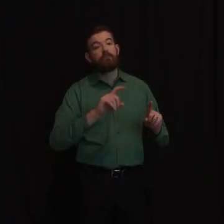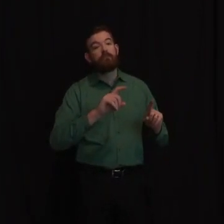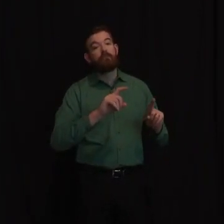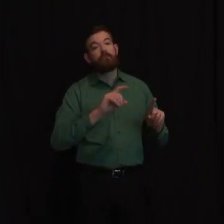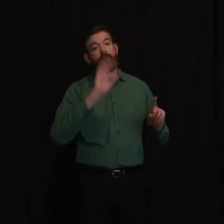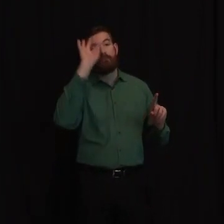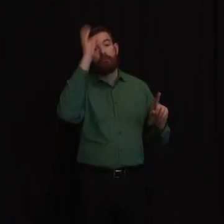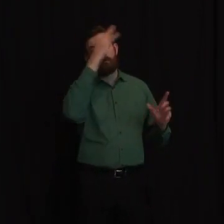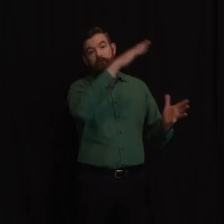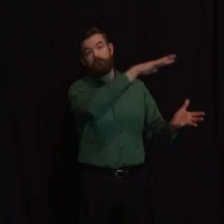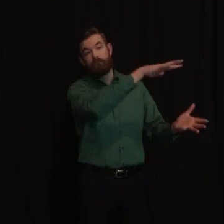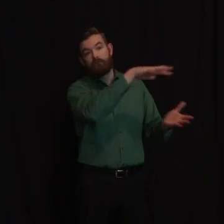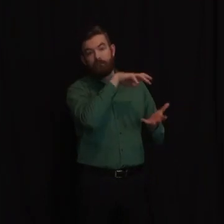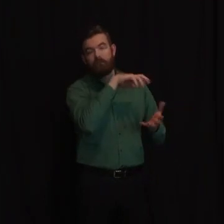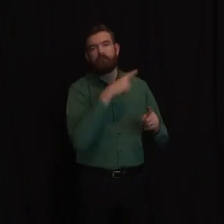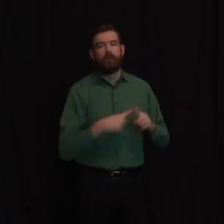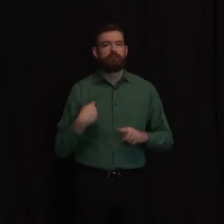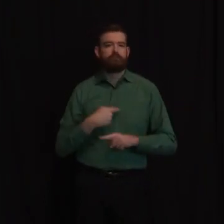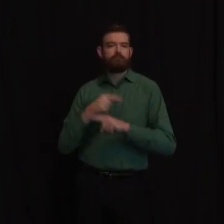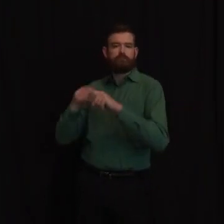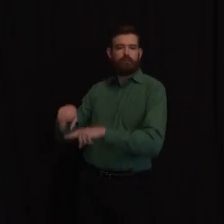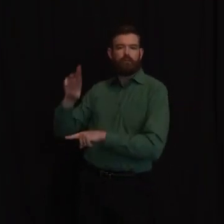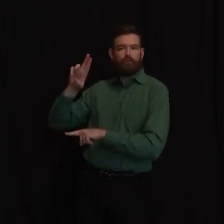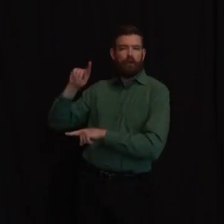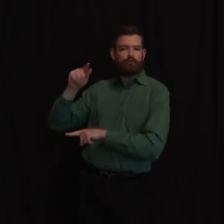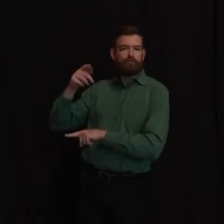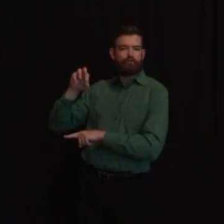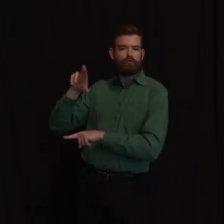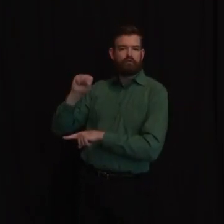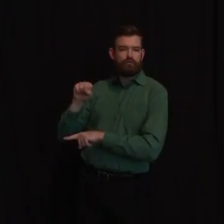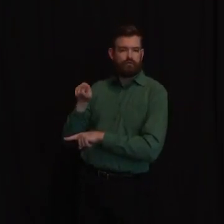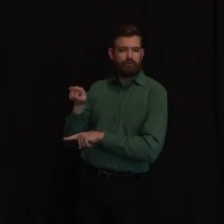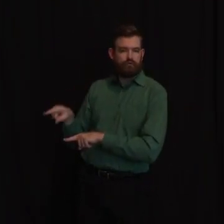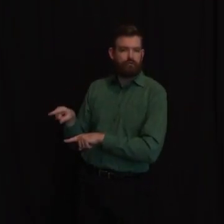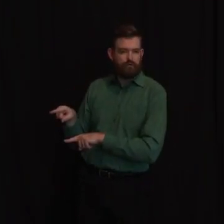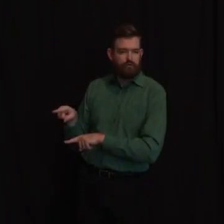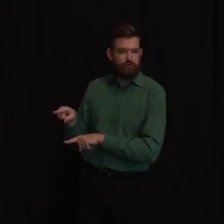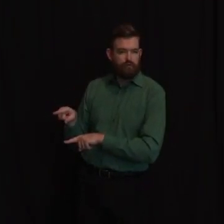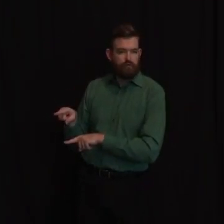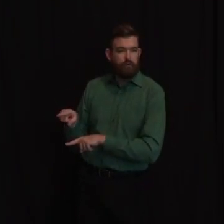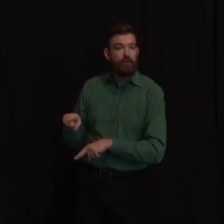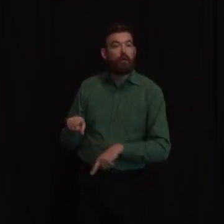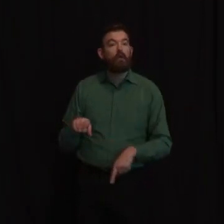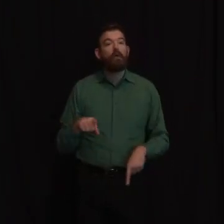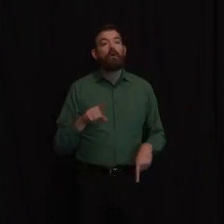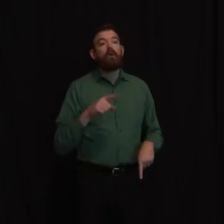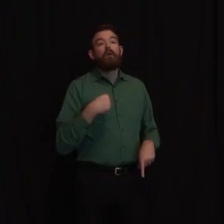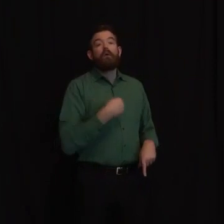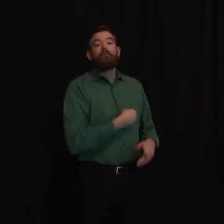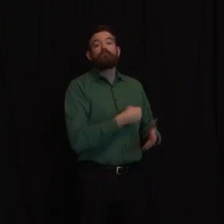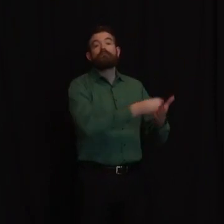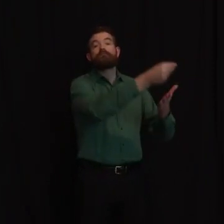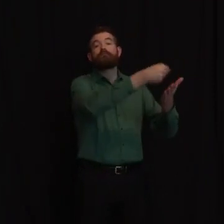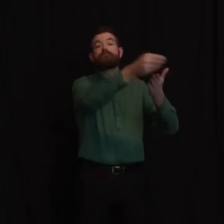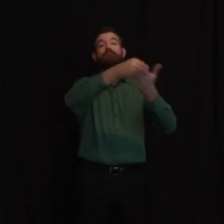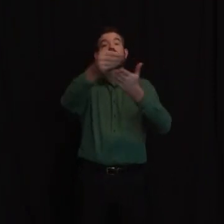give you a particular detailed rundown of the variety of sources. We can come back to you, Mahan, on that. Do you have that,